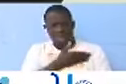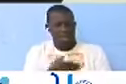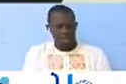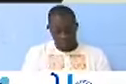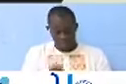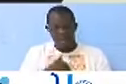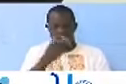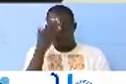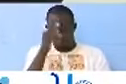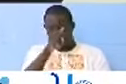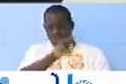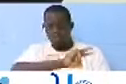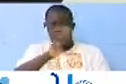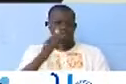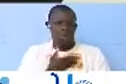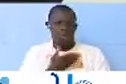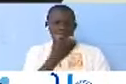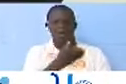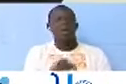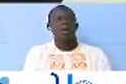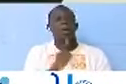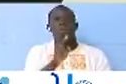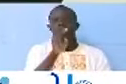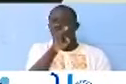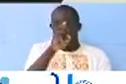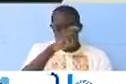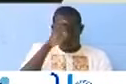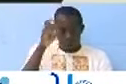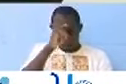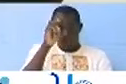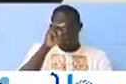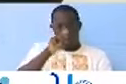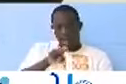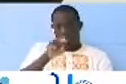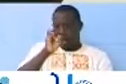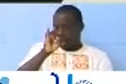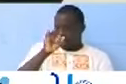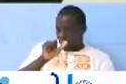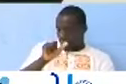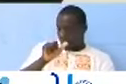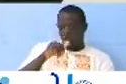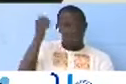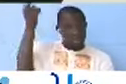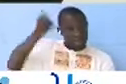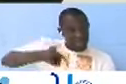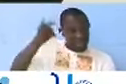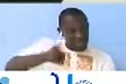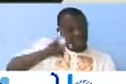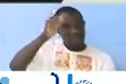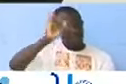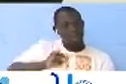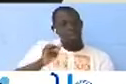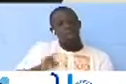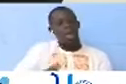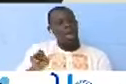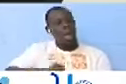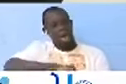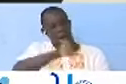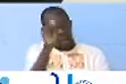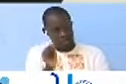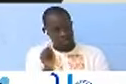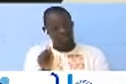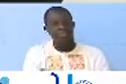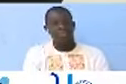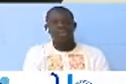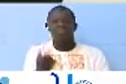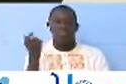but you've worked at the NIA for 17 years and we've heard very notorious torturers being mentioned in evidence. Do you know any of